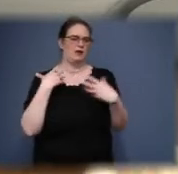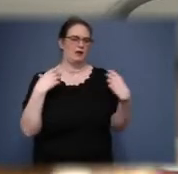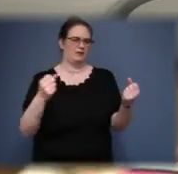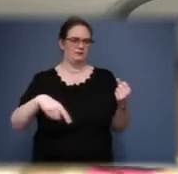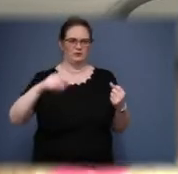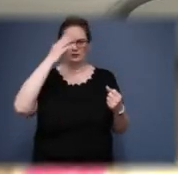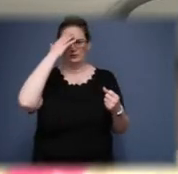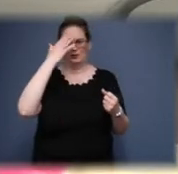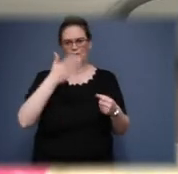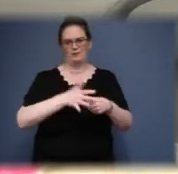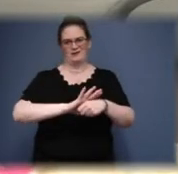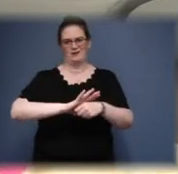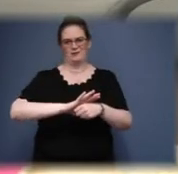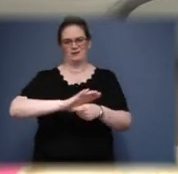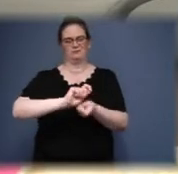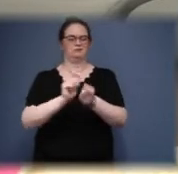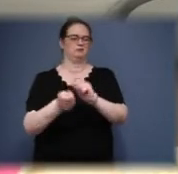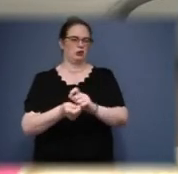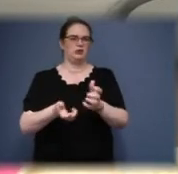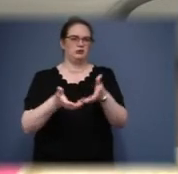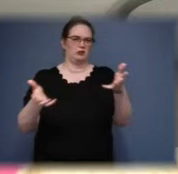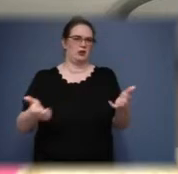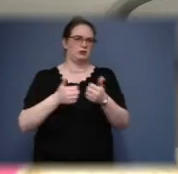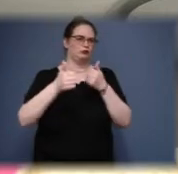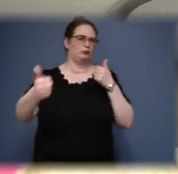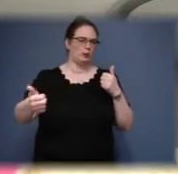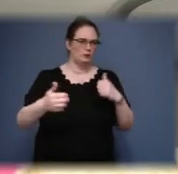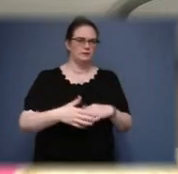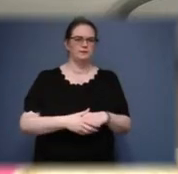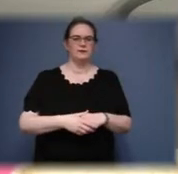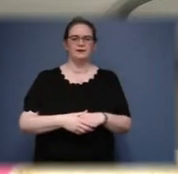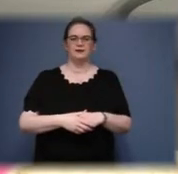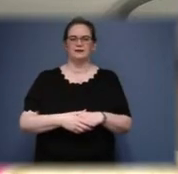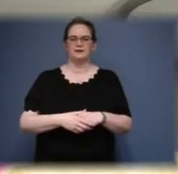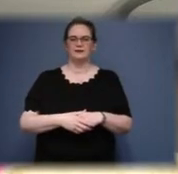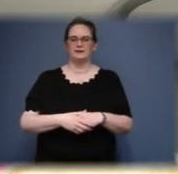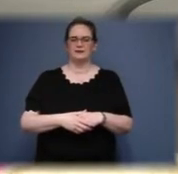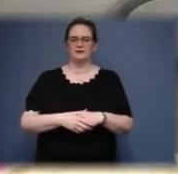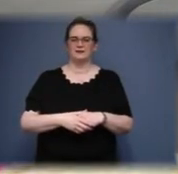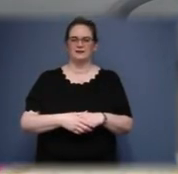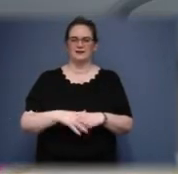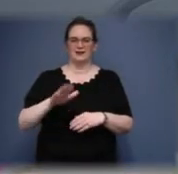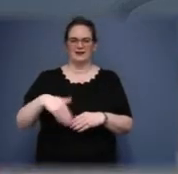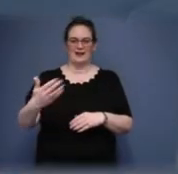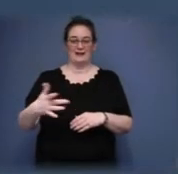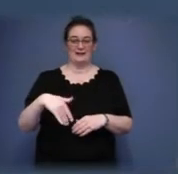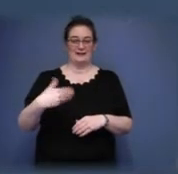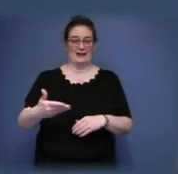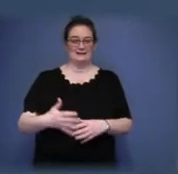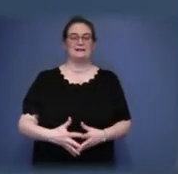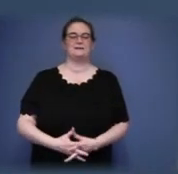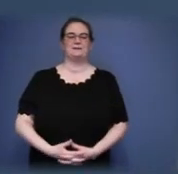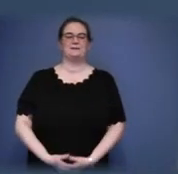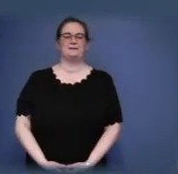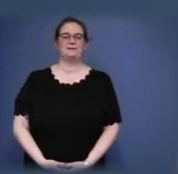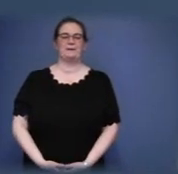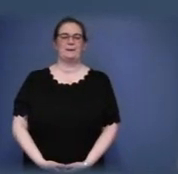knows, the pandemic switched a lot of things remotely. So I don't know if I can go forward.